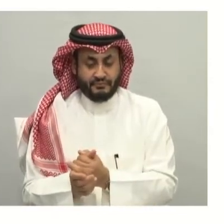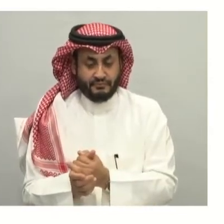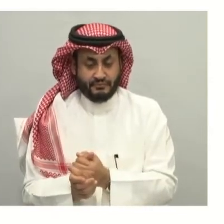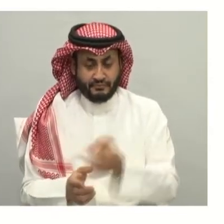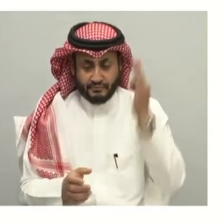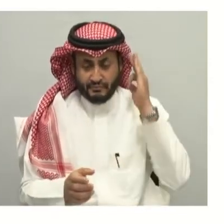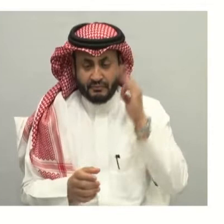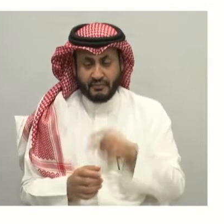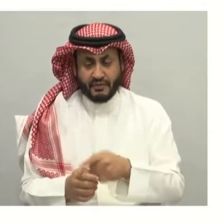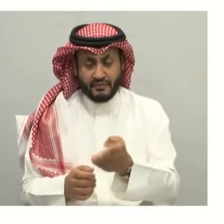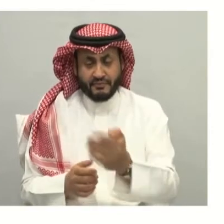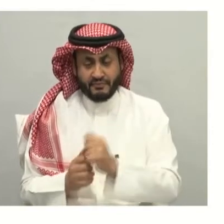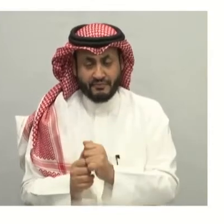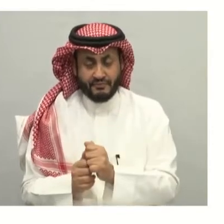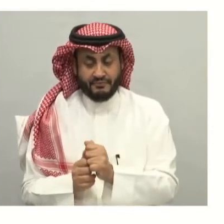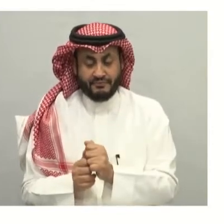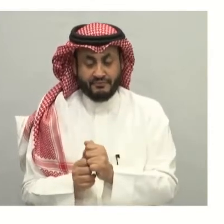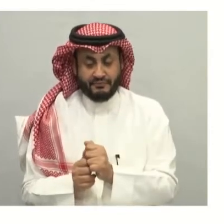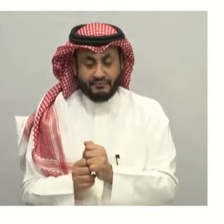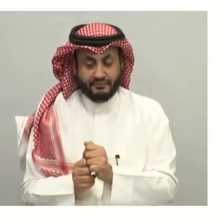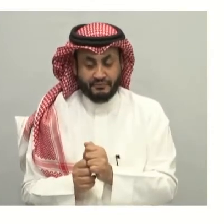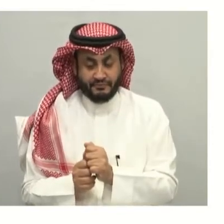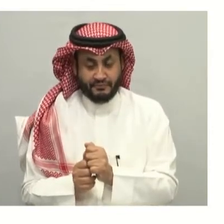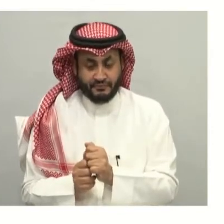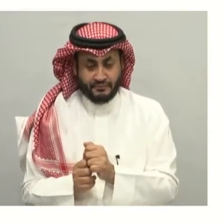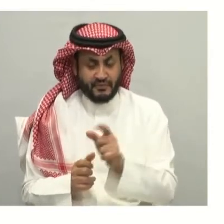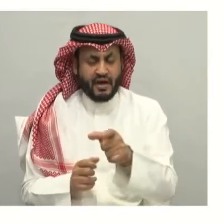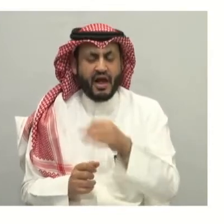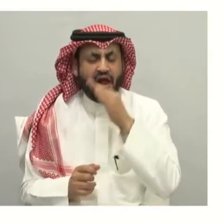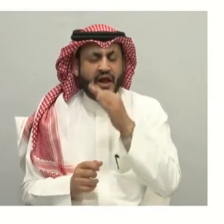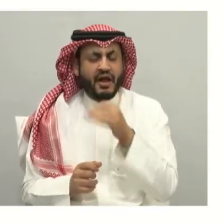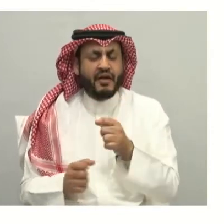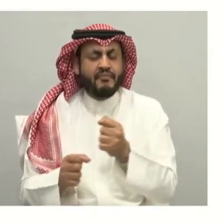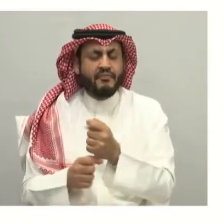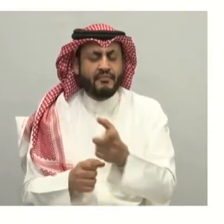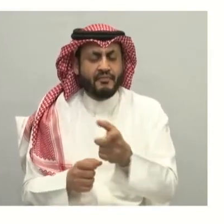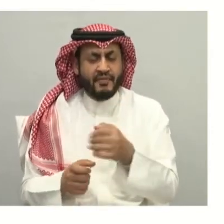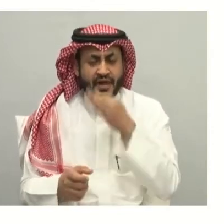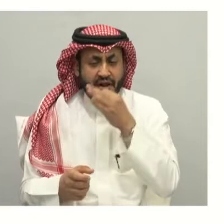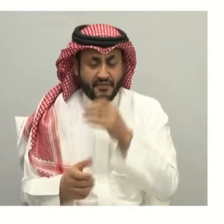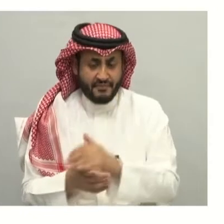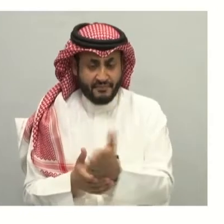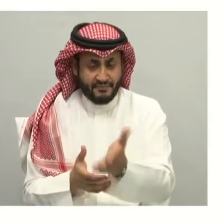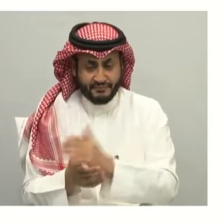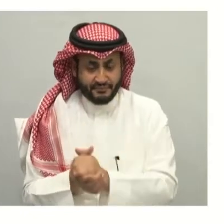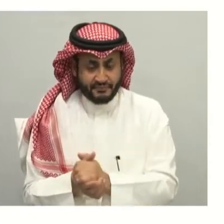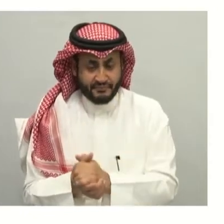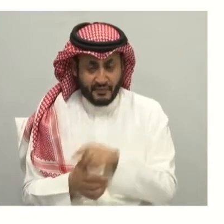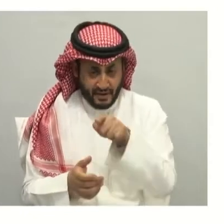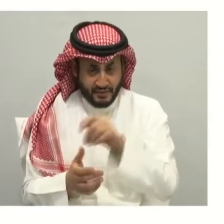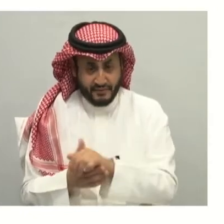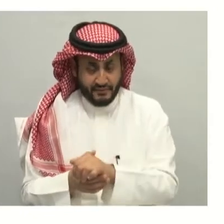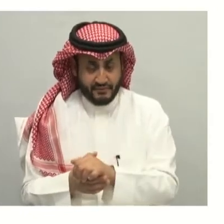Let's listen to both words. Now you make the sounds and say the words.